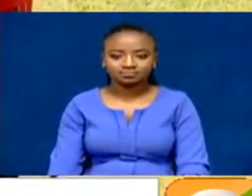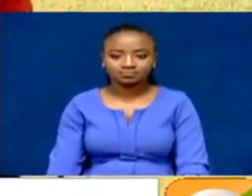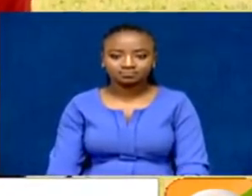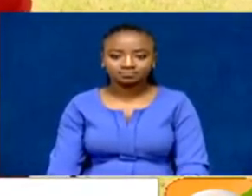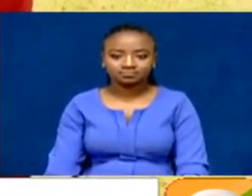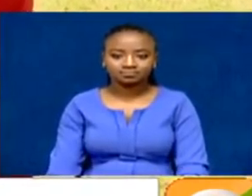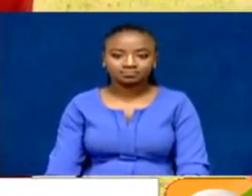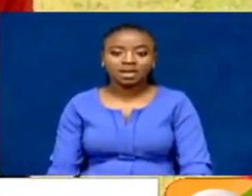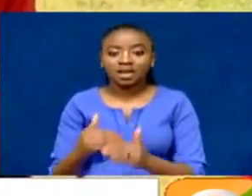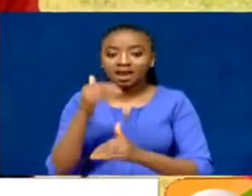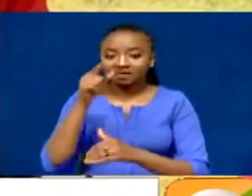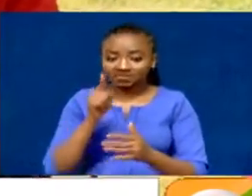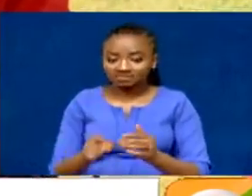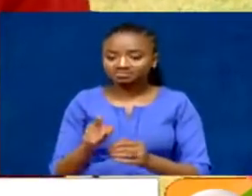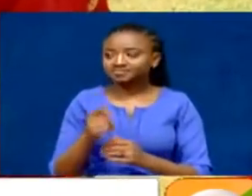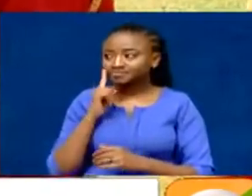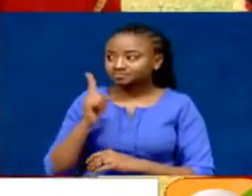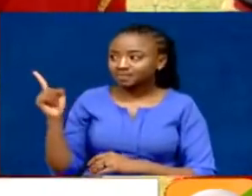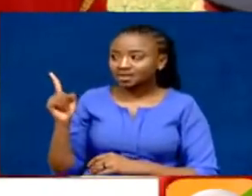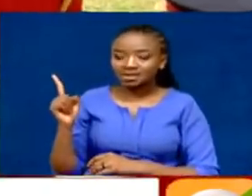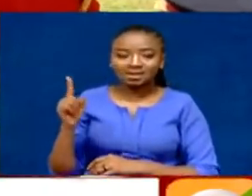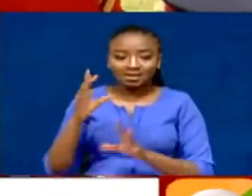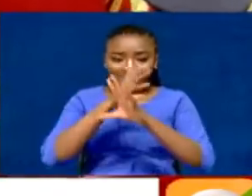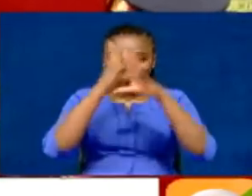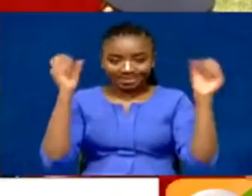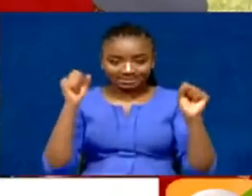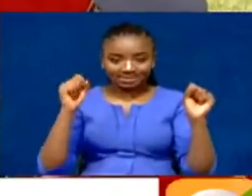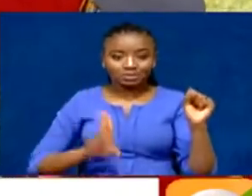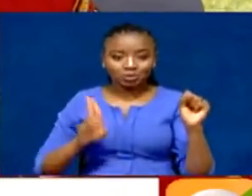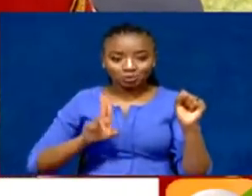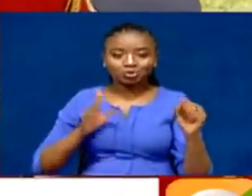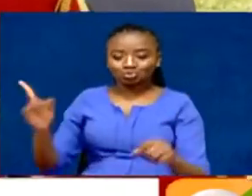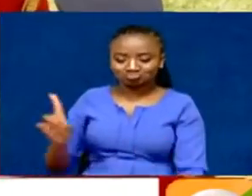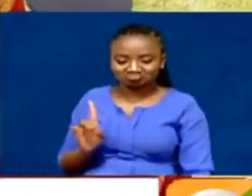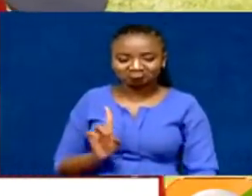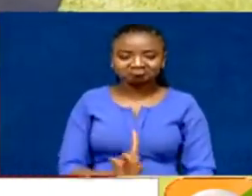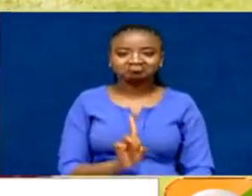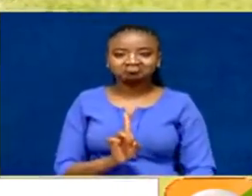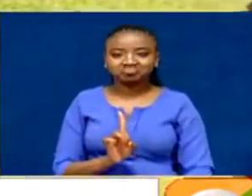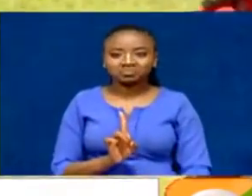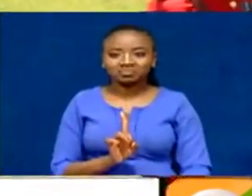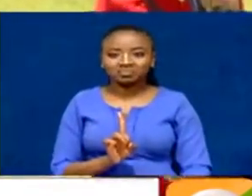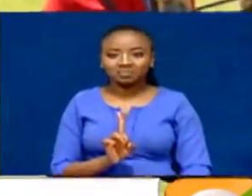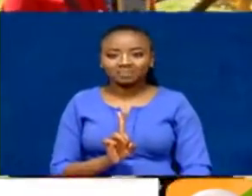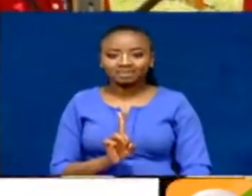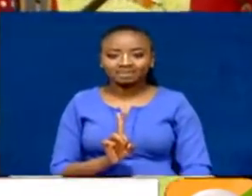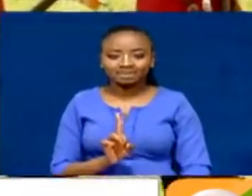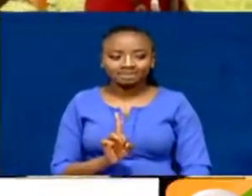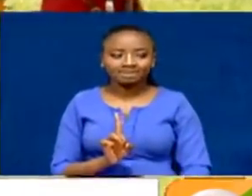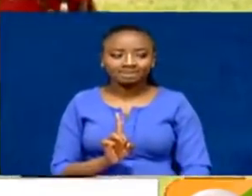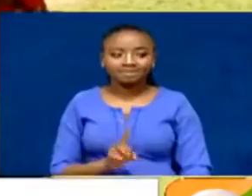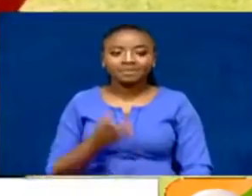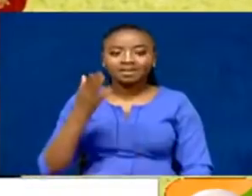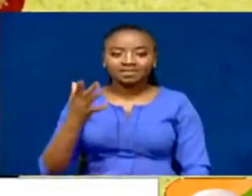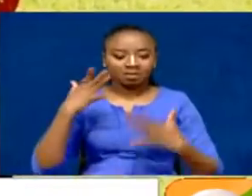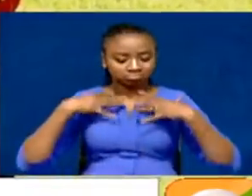Then followed the presentation, where the Commander-in-Chief of the Defence Forces, President Uhuru Kenyatta, donned in the red tunic